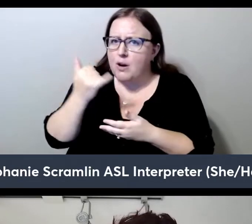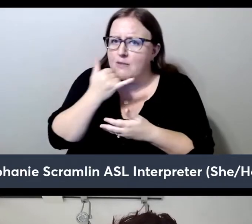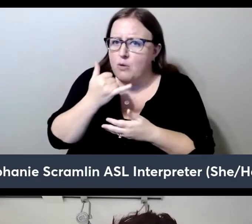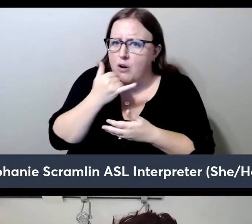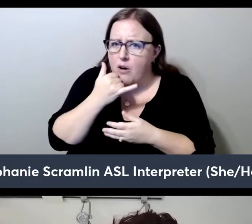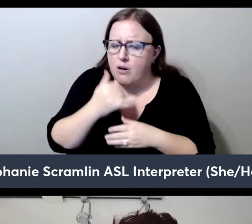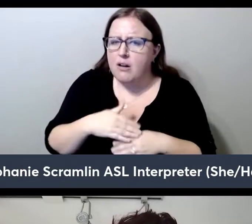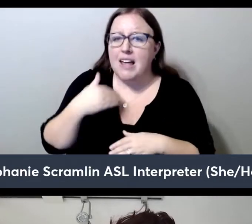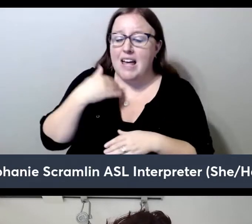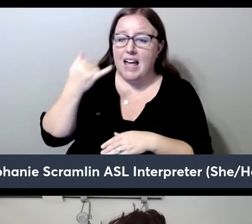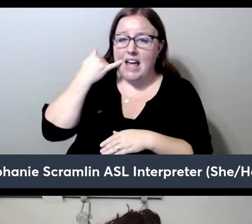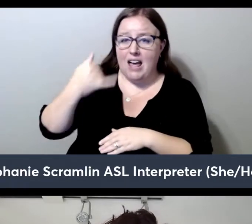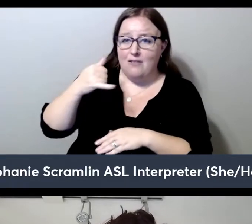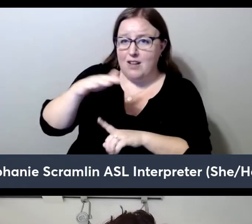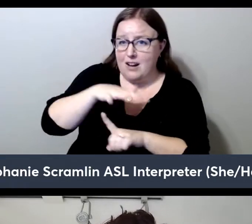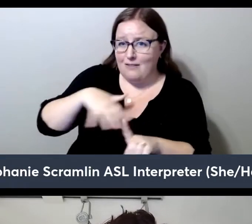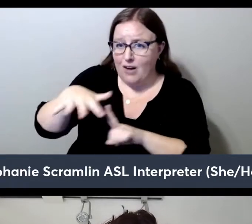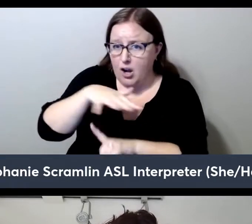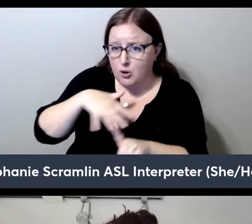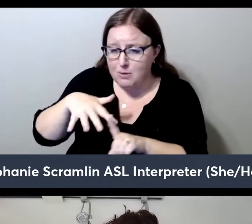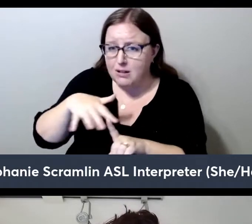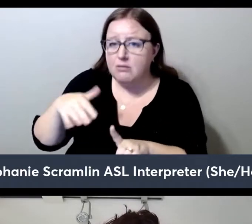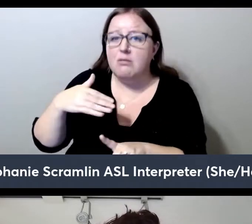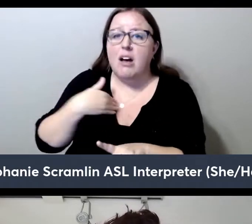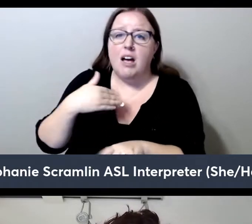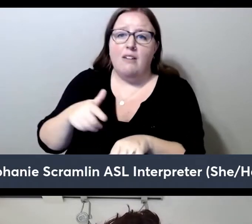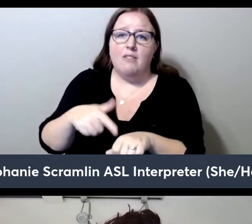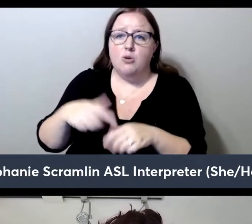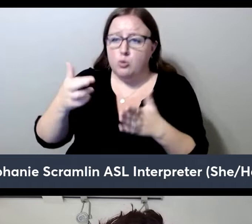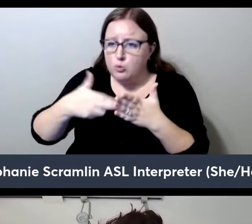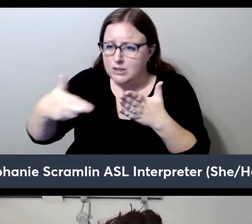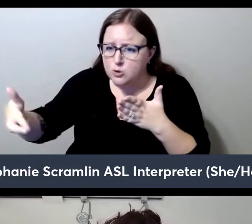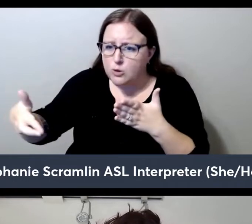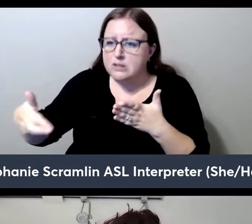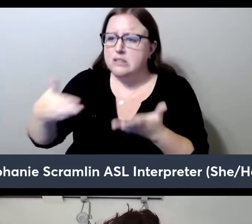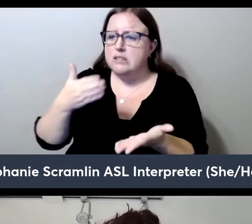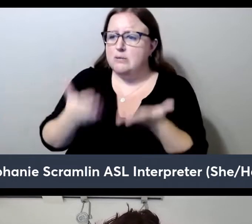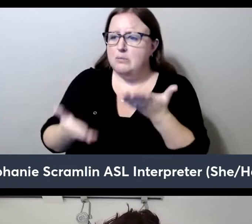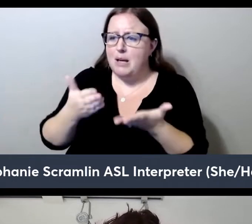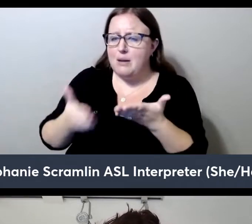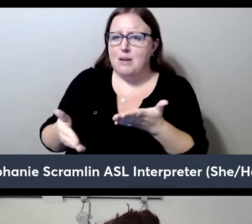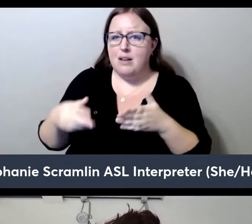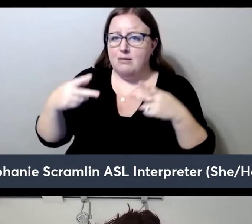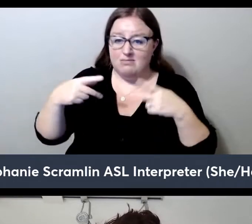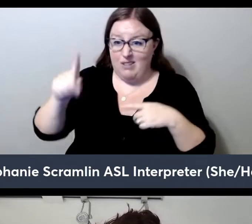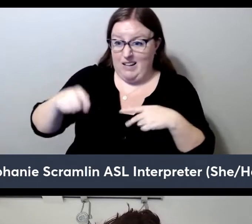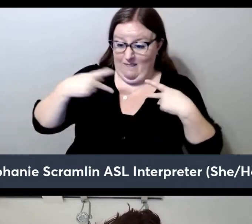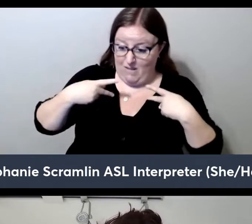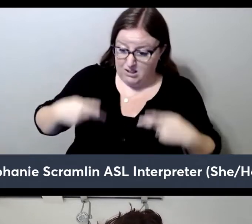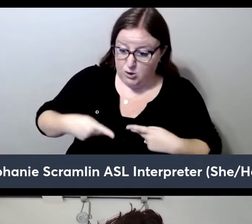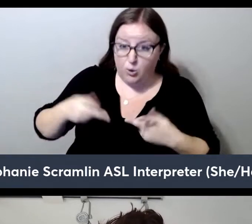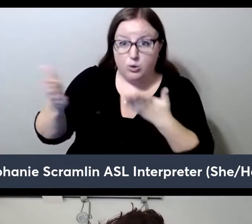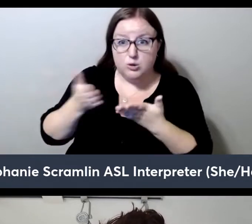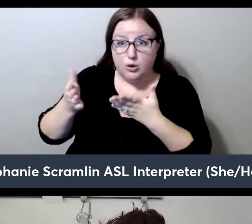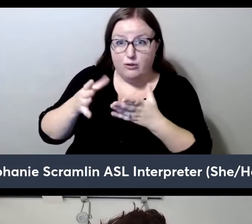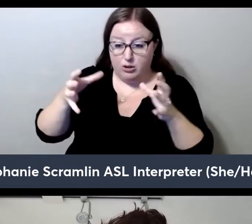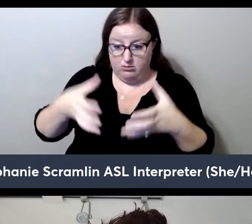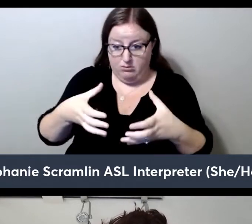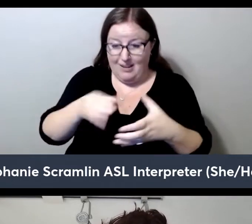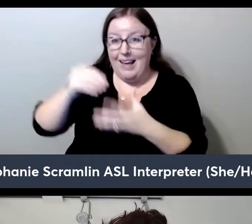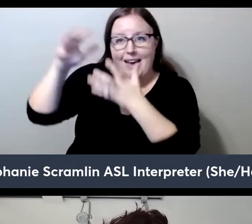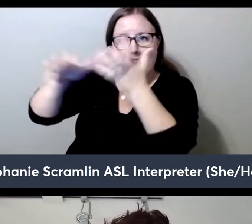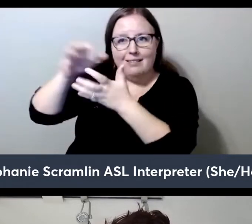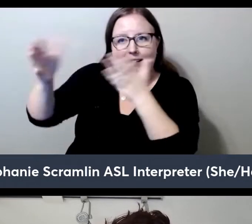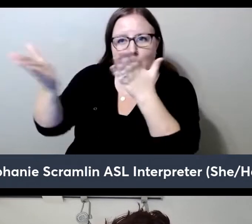environment where I have some on-premise, resources, maybe I order a physical server, and then I'm also ordering a cloud server at the